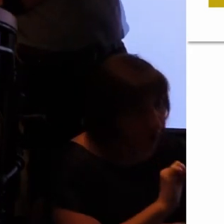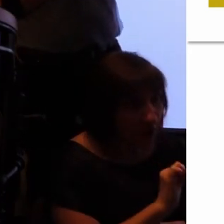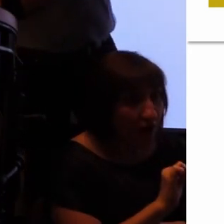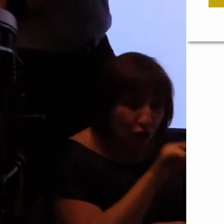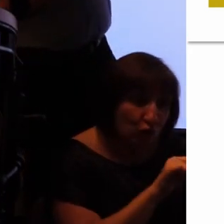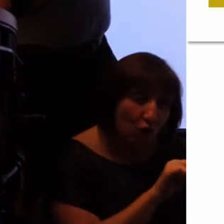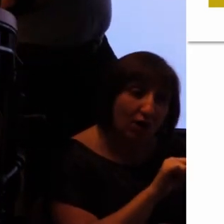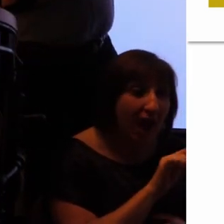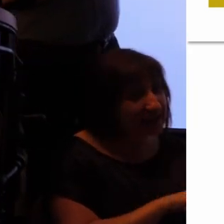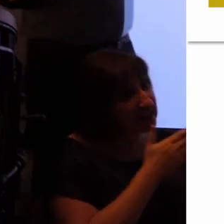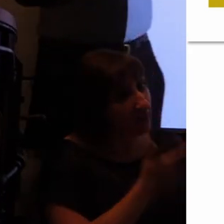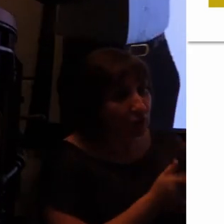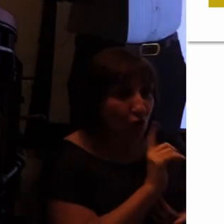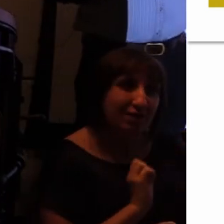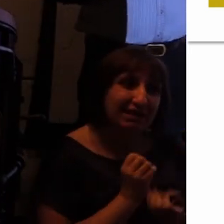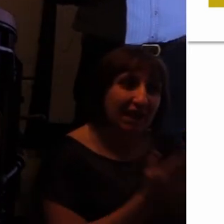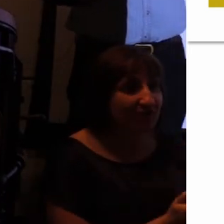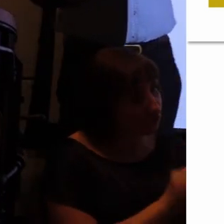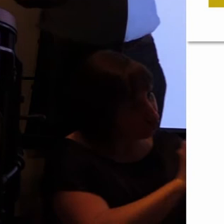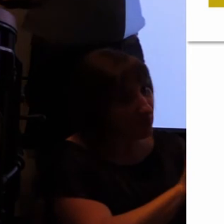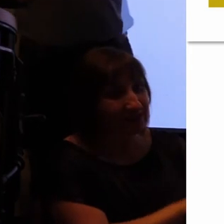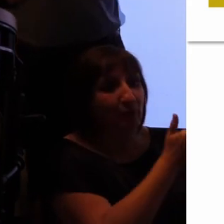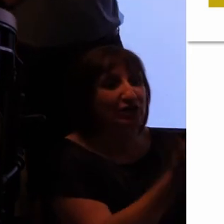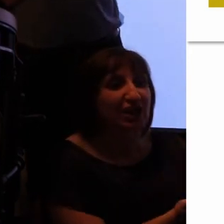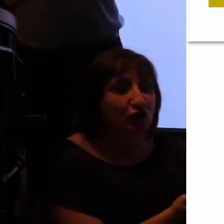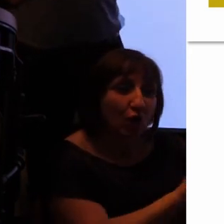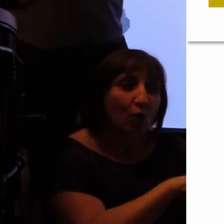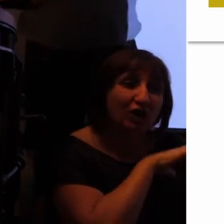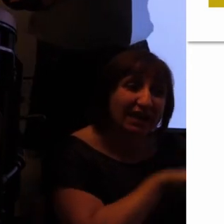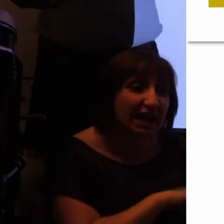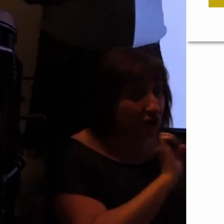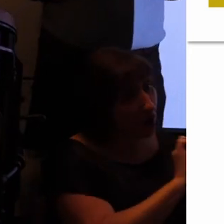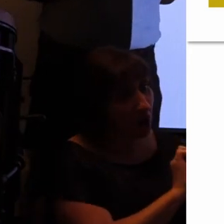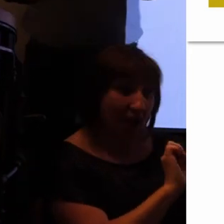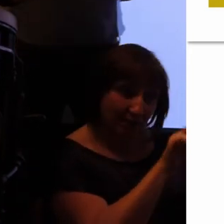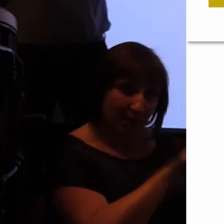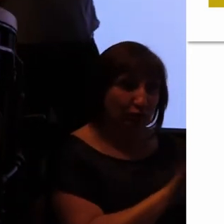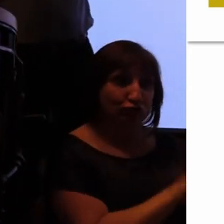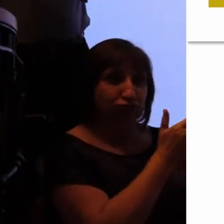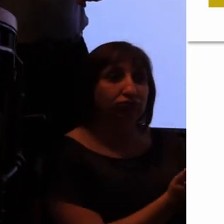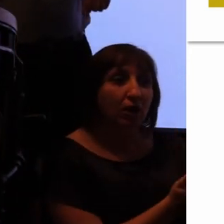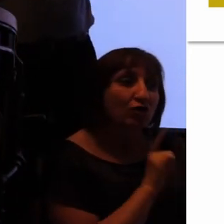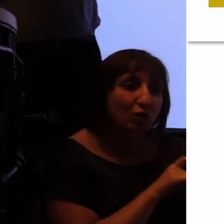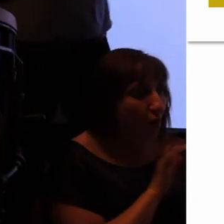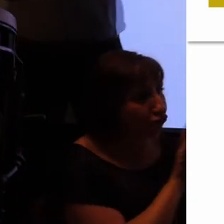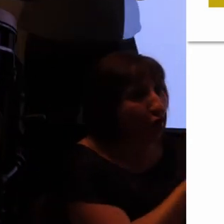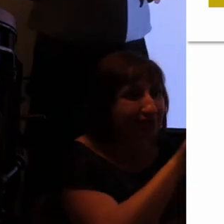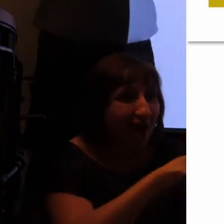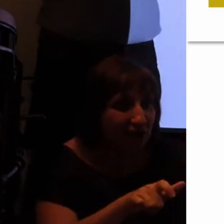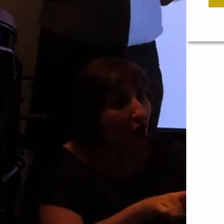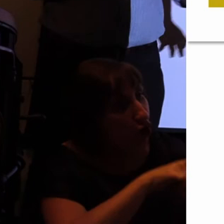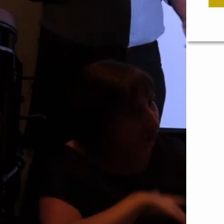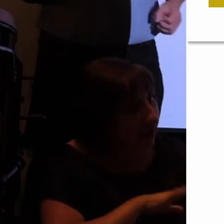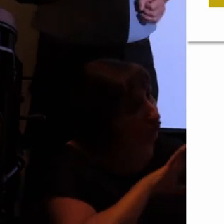you are delivering interpretation. What you need as an interpreter is contacts, you need to